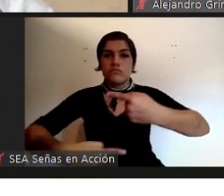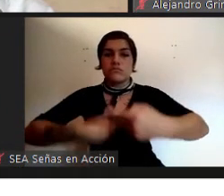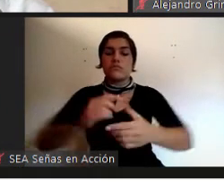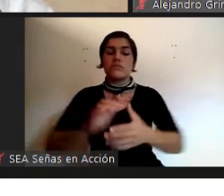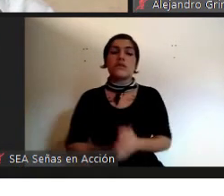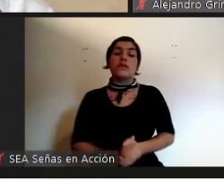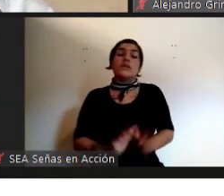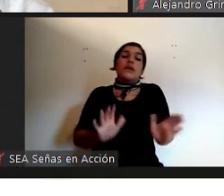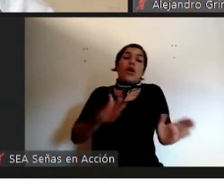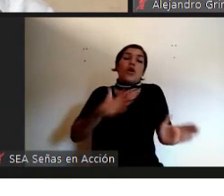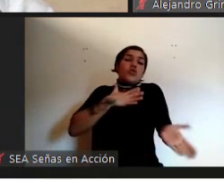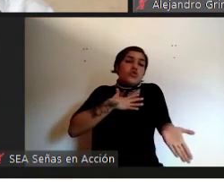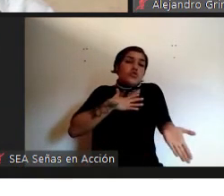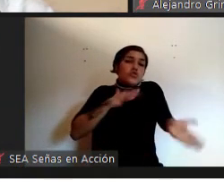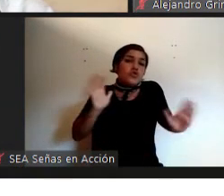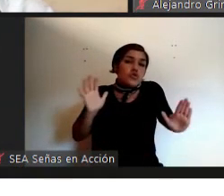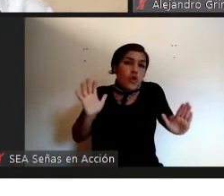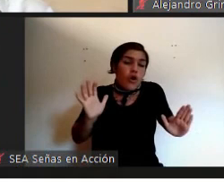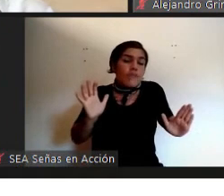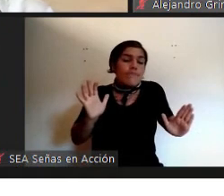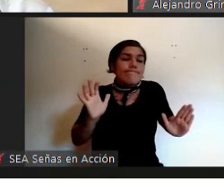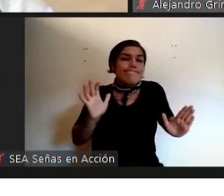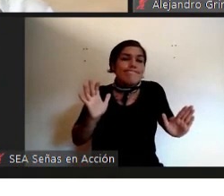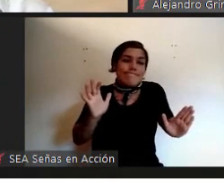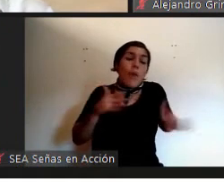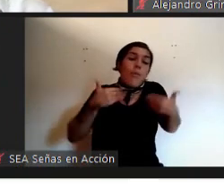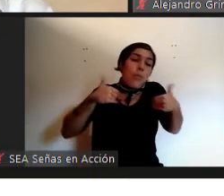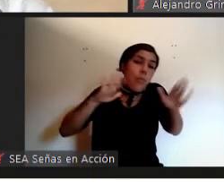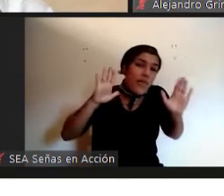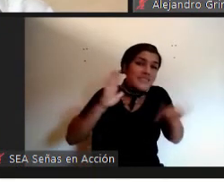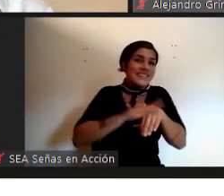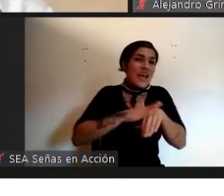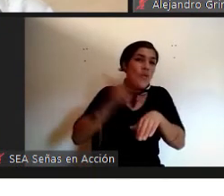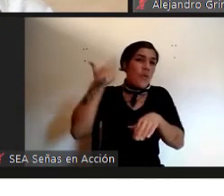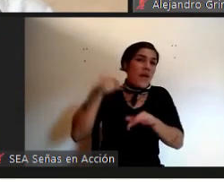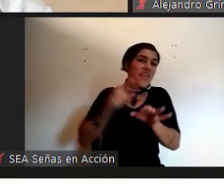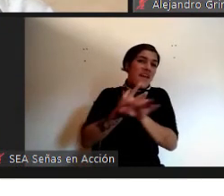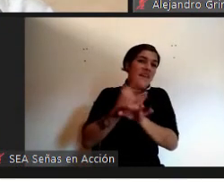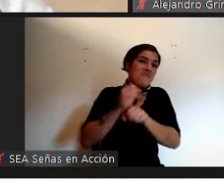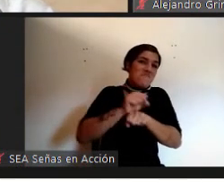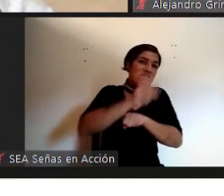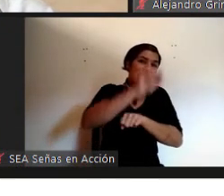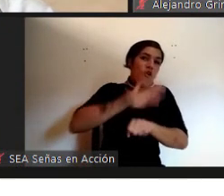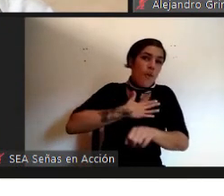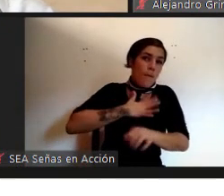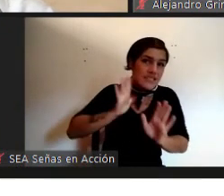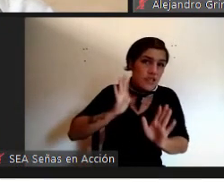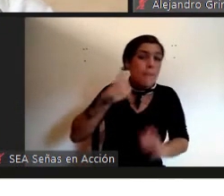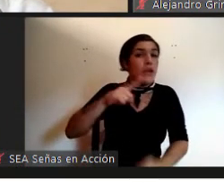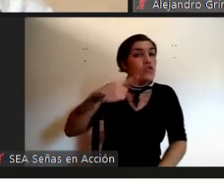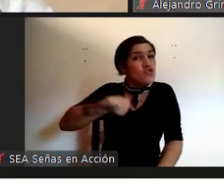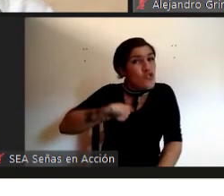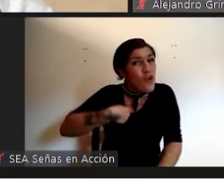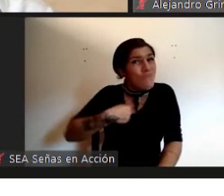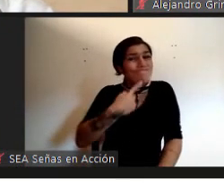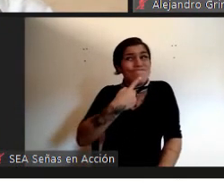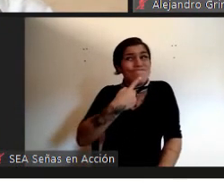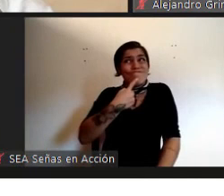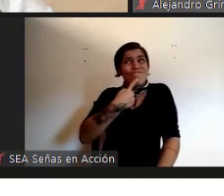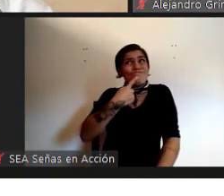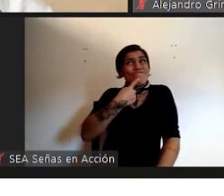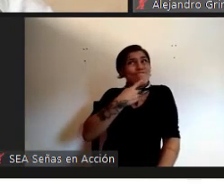I distrust, that might be my dogmatic part, I distrust the way in which Latin